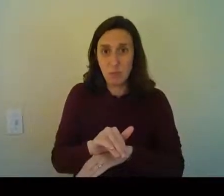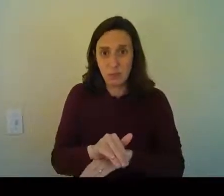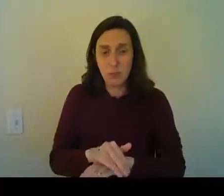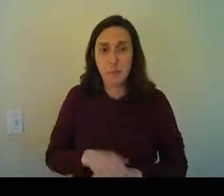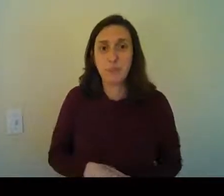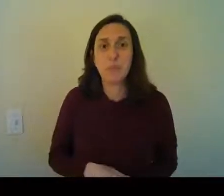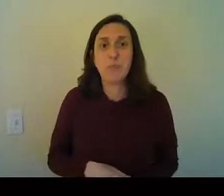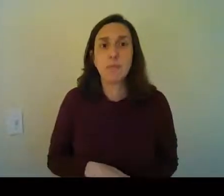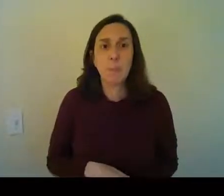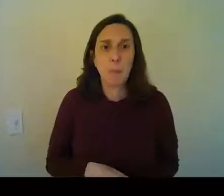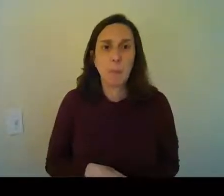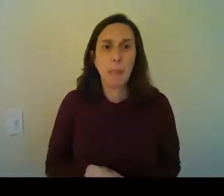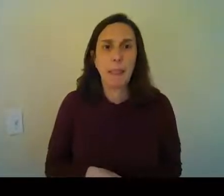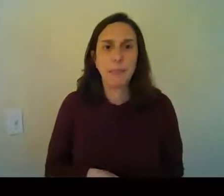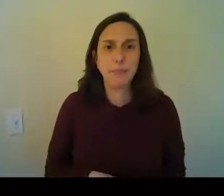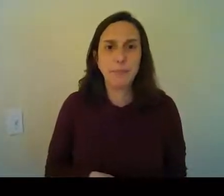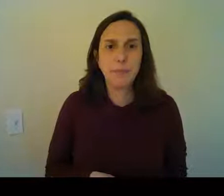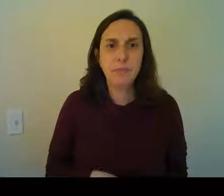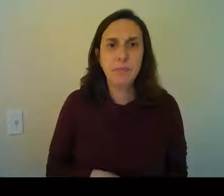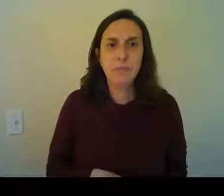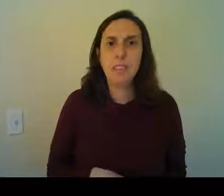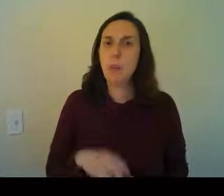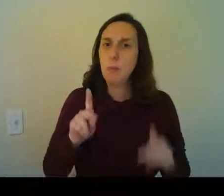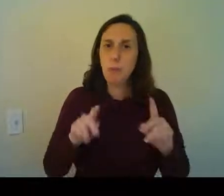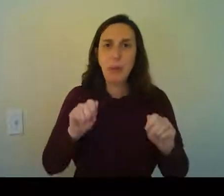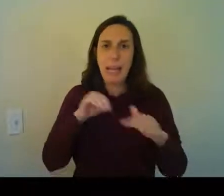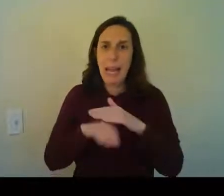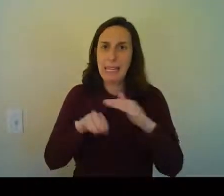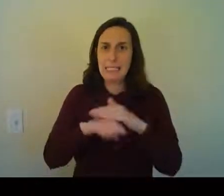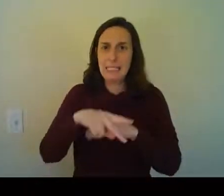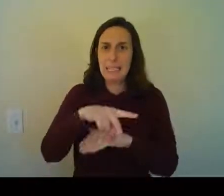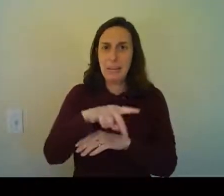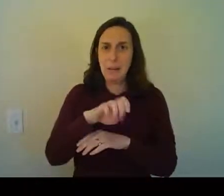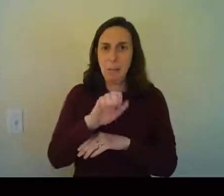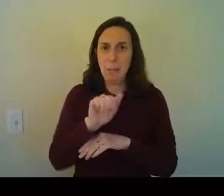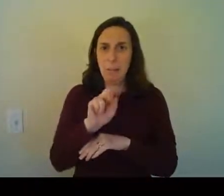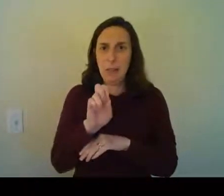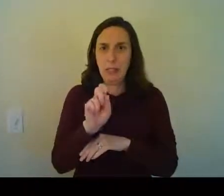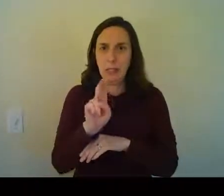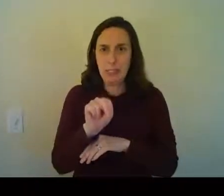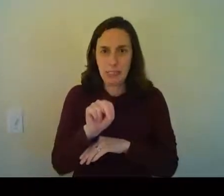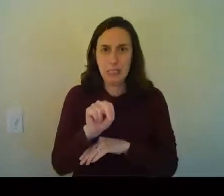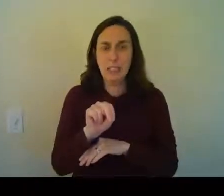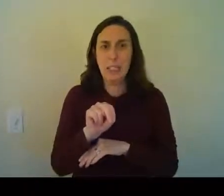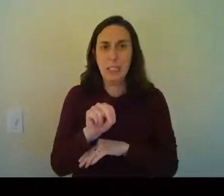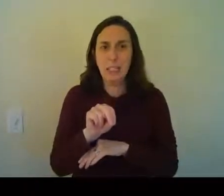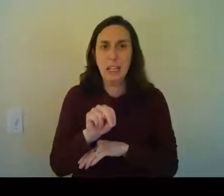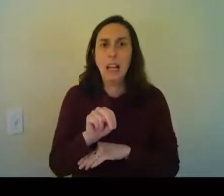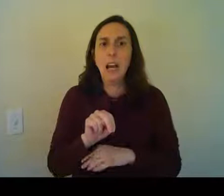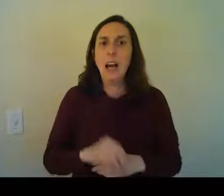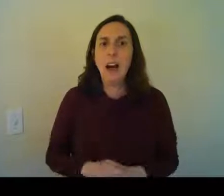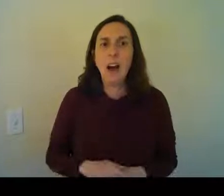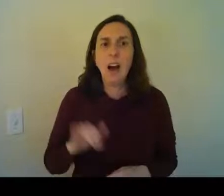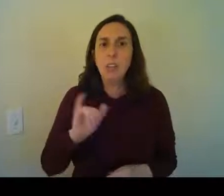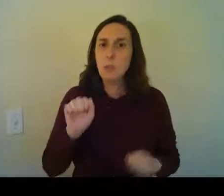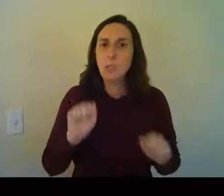on Pearson so people can access it and use it as a reference. I would believe use the homework, the stuff we're doing